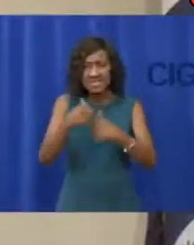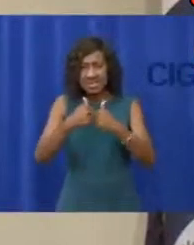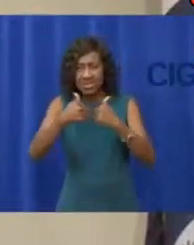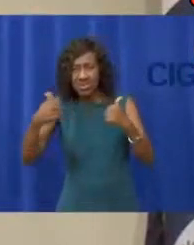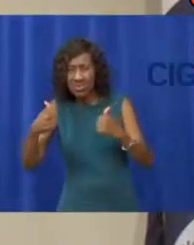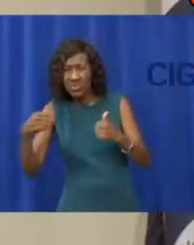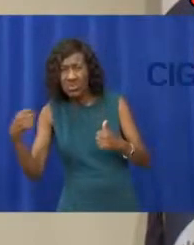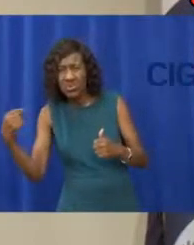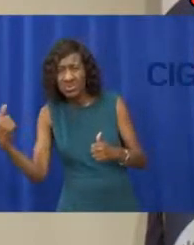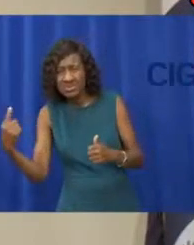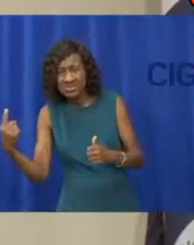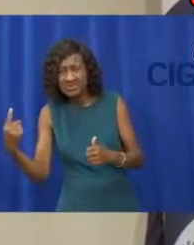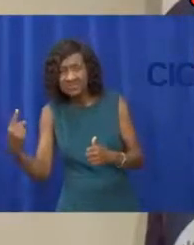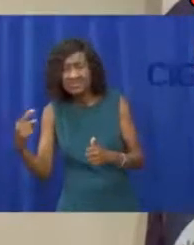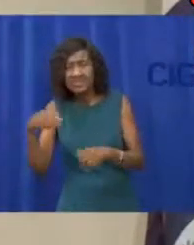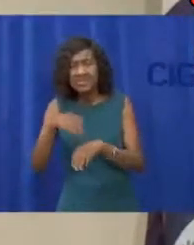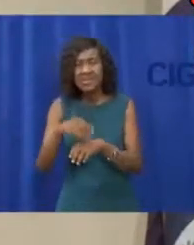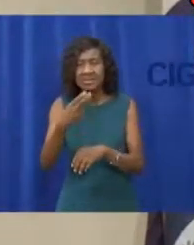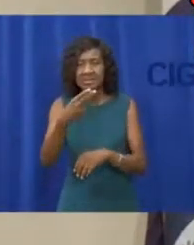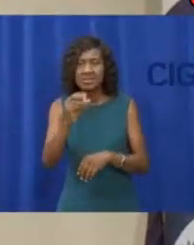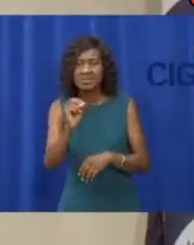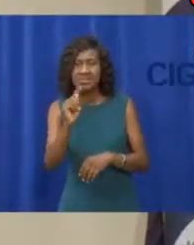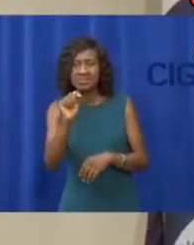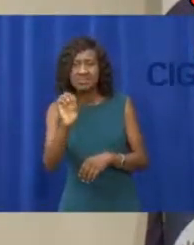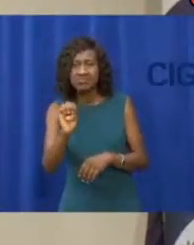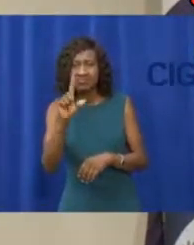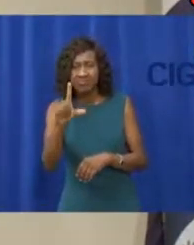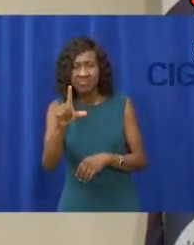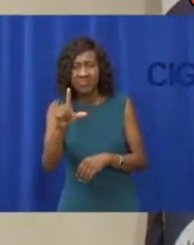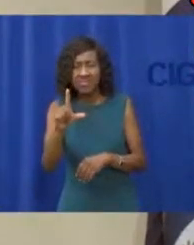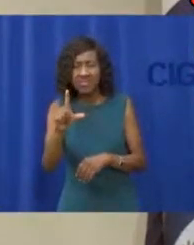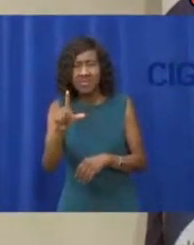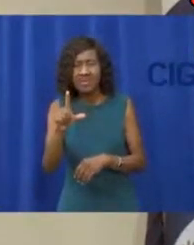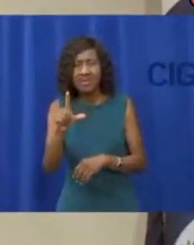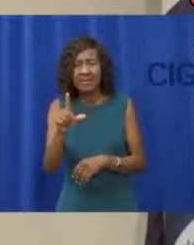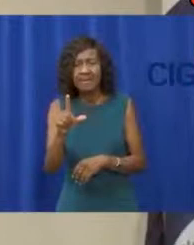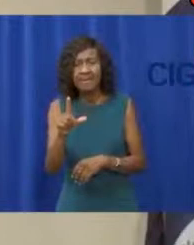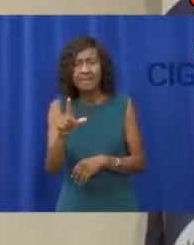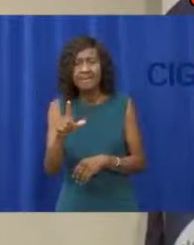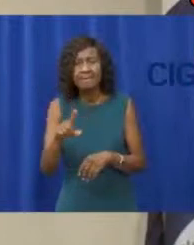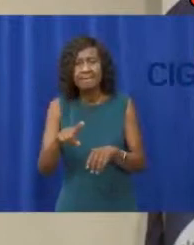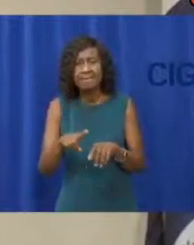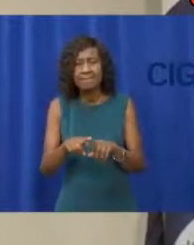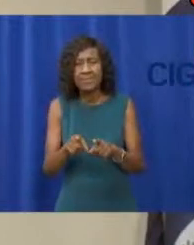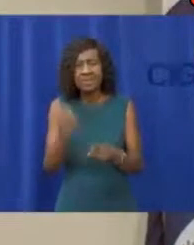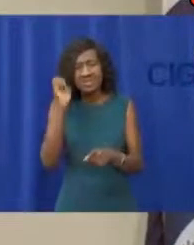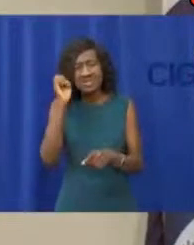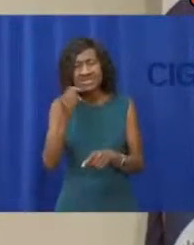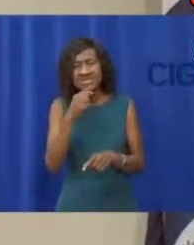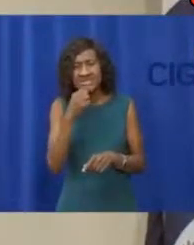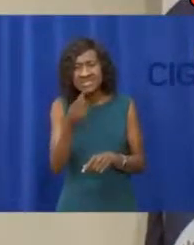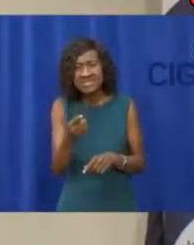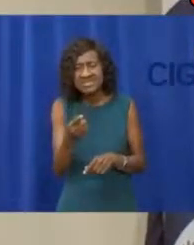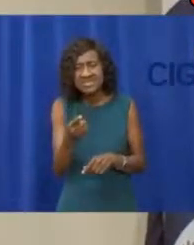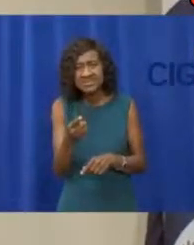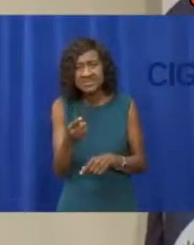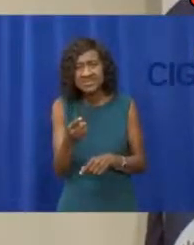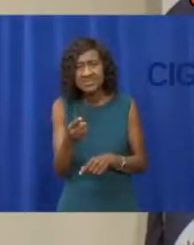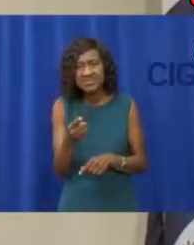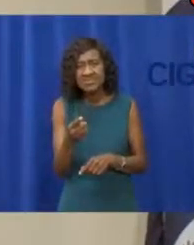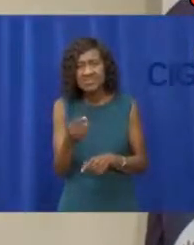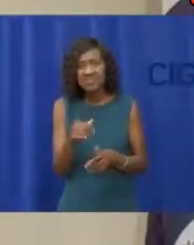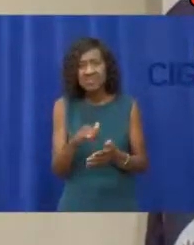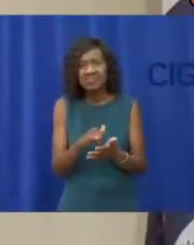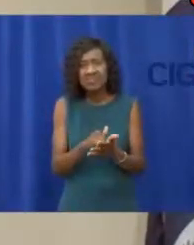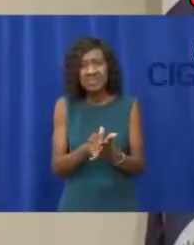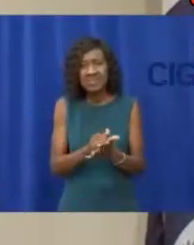the comfort suites, and that will be a condition of travel. But I do have to say that these are